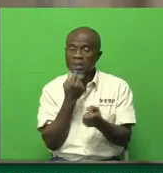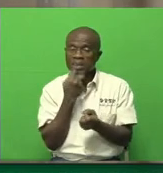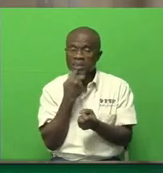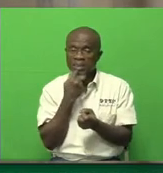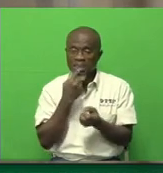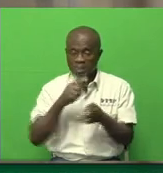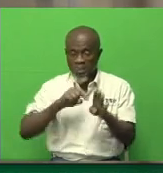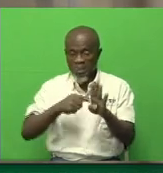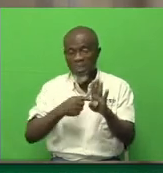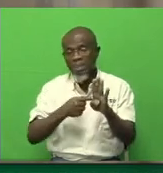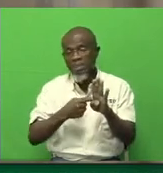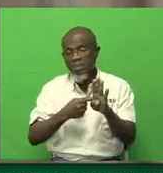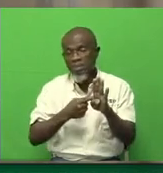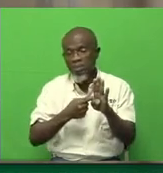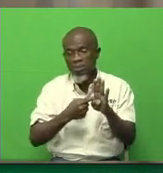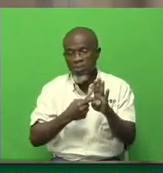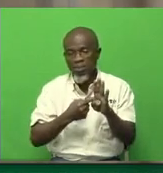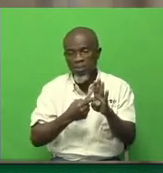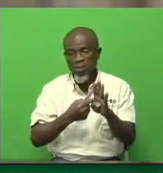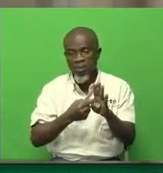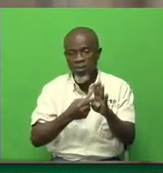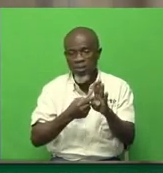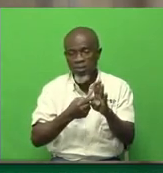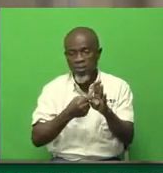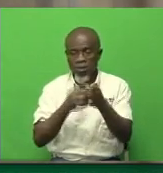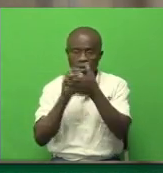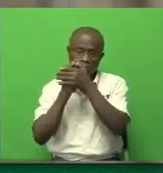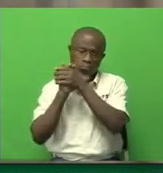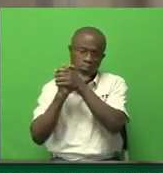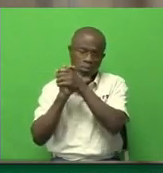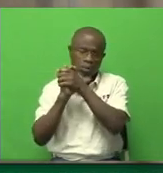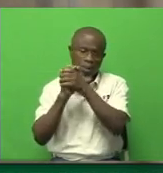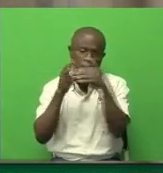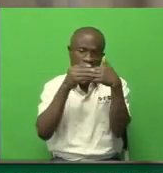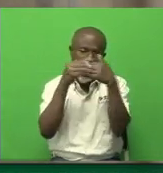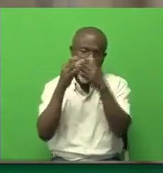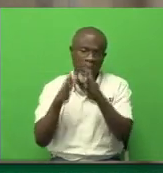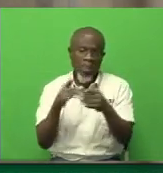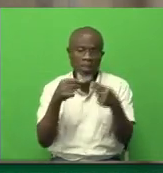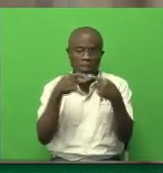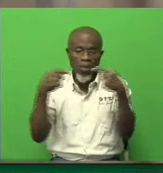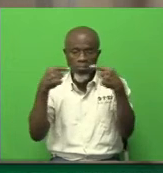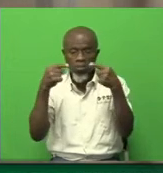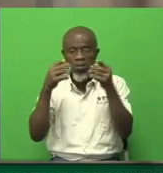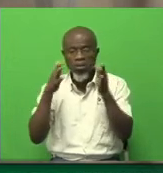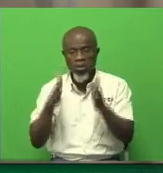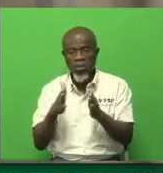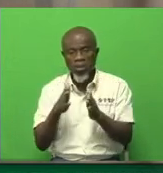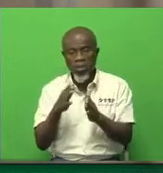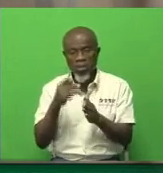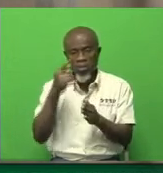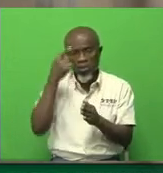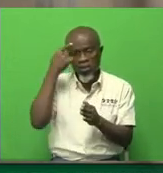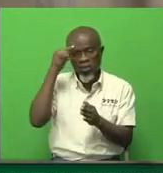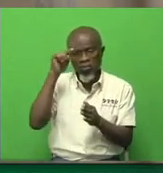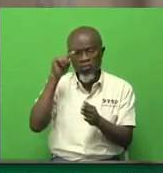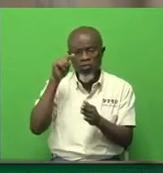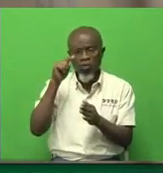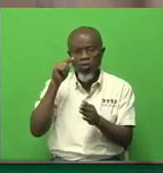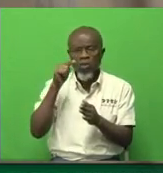start to congratulate the leader of the opposition for reflecting the views and pulse of a